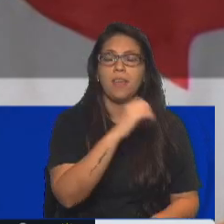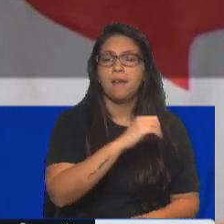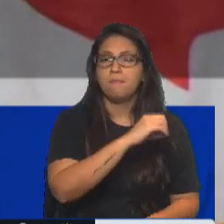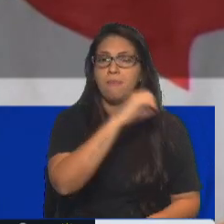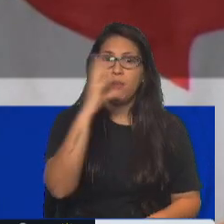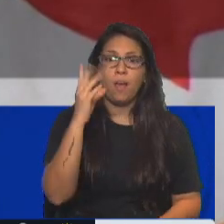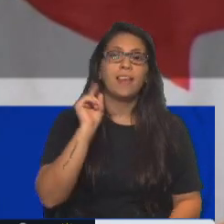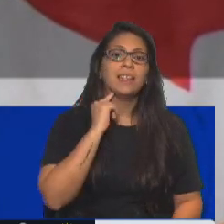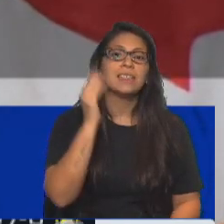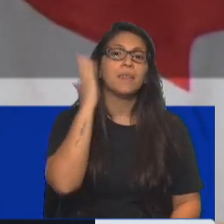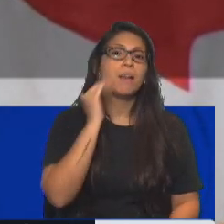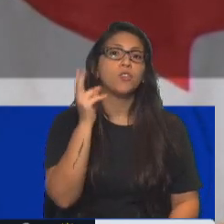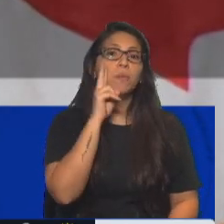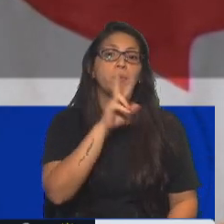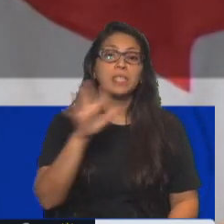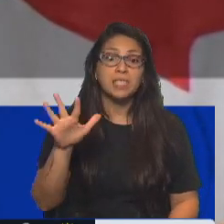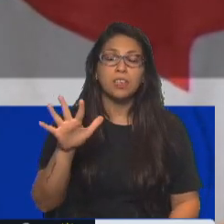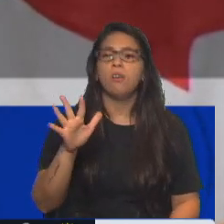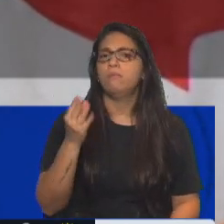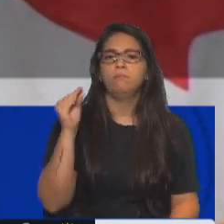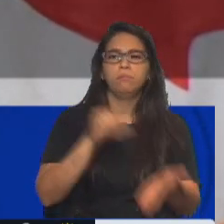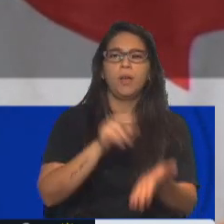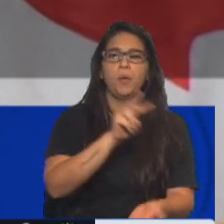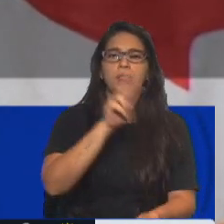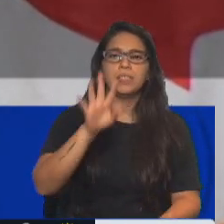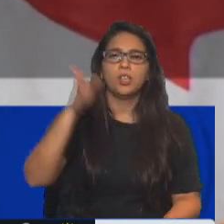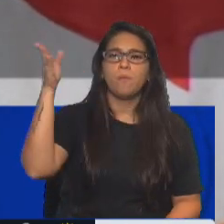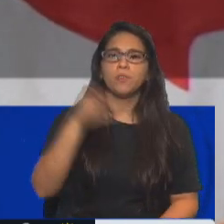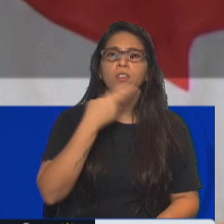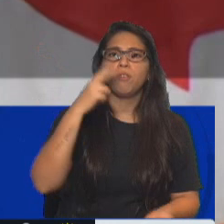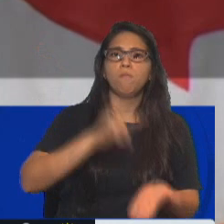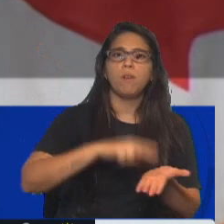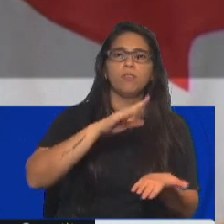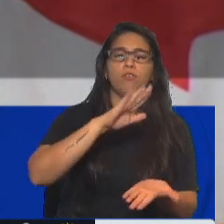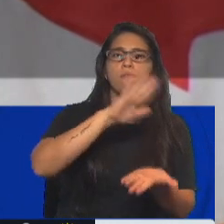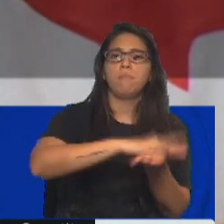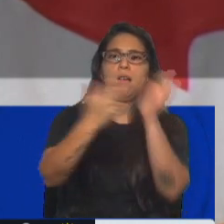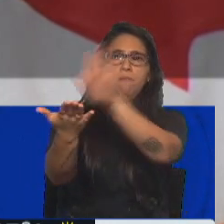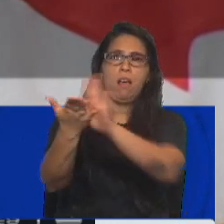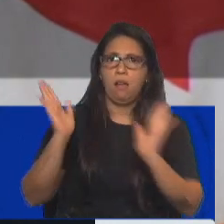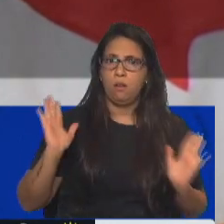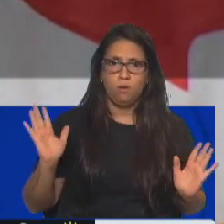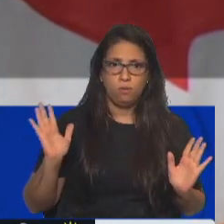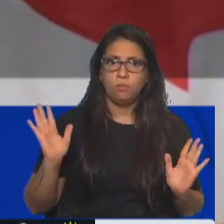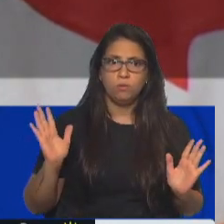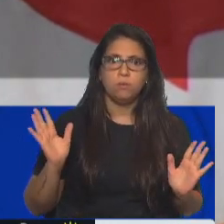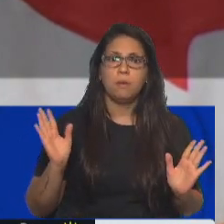13th, 2025, 25% reciprocal tariffs on an additional